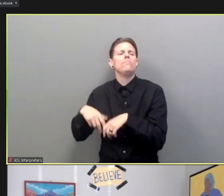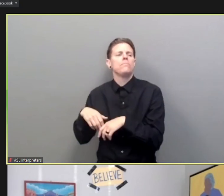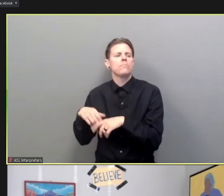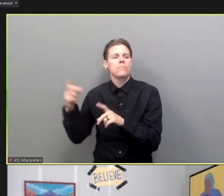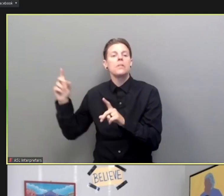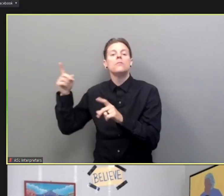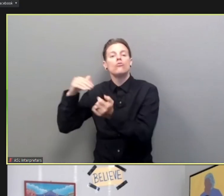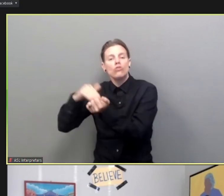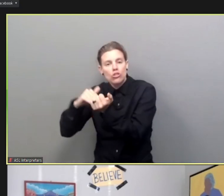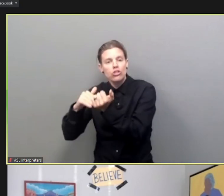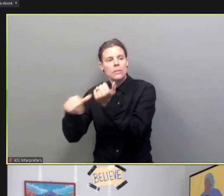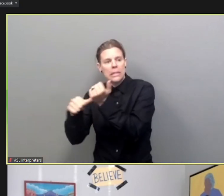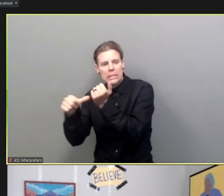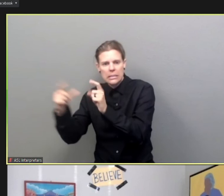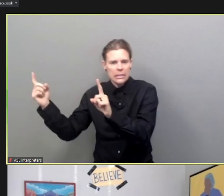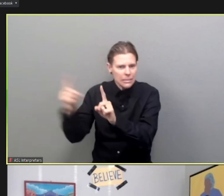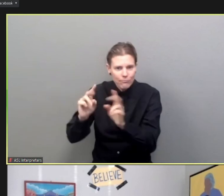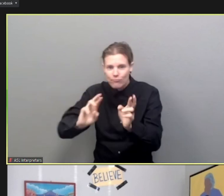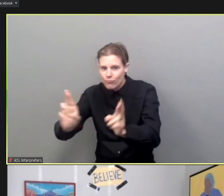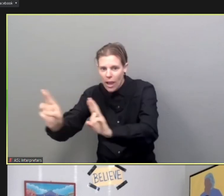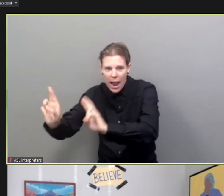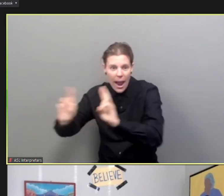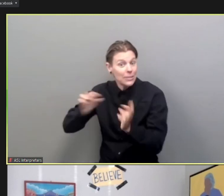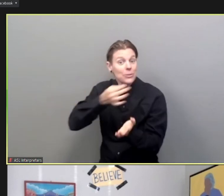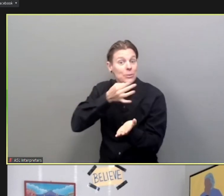that person was not vaccinated.